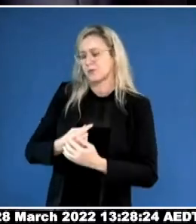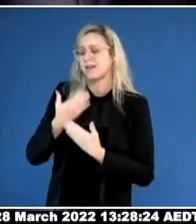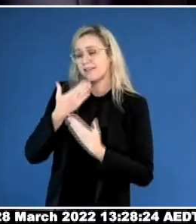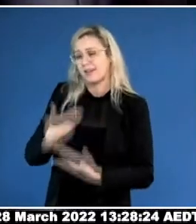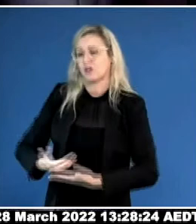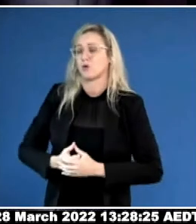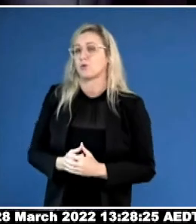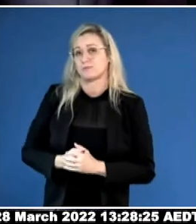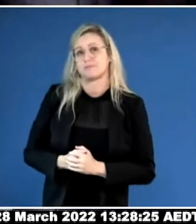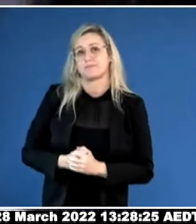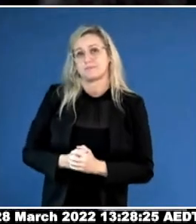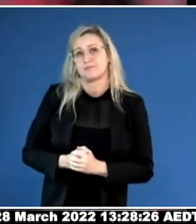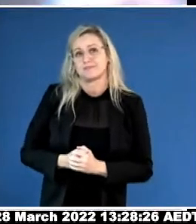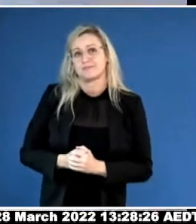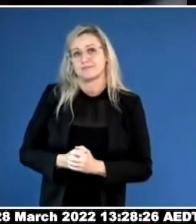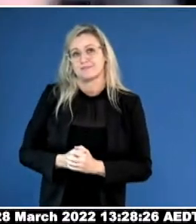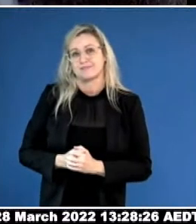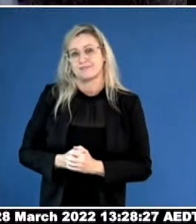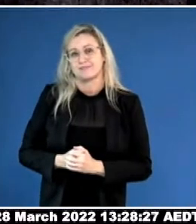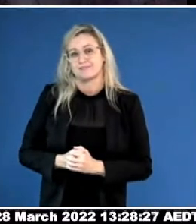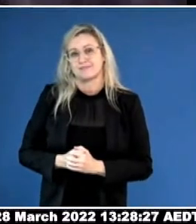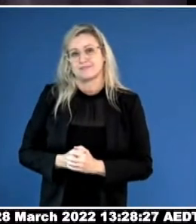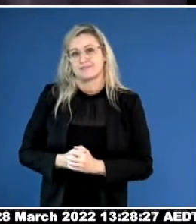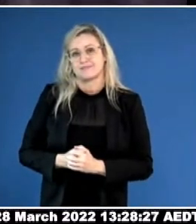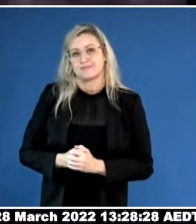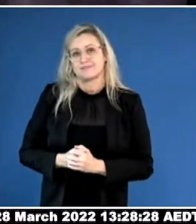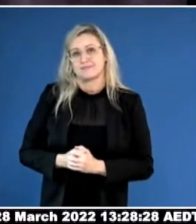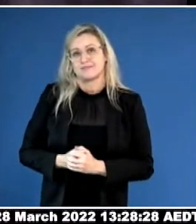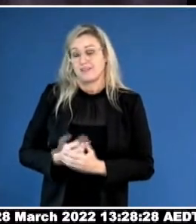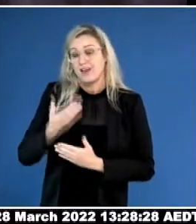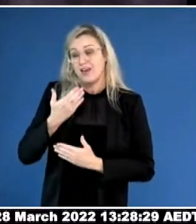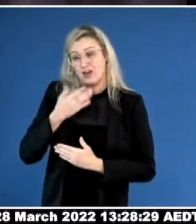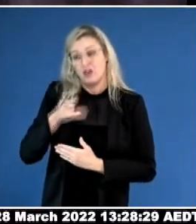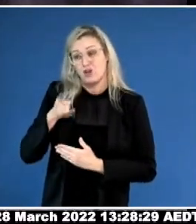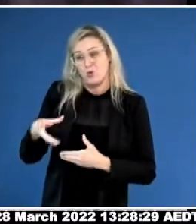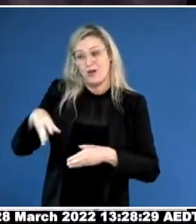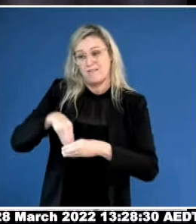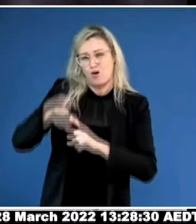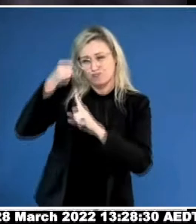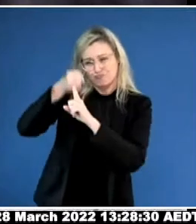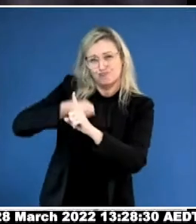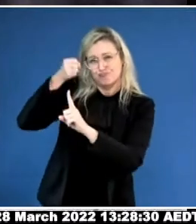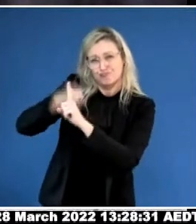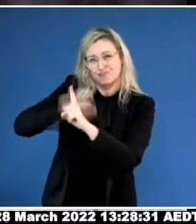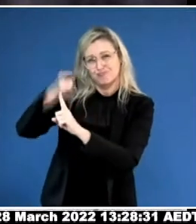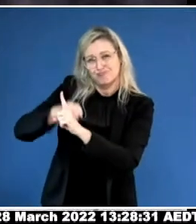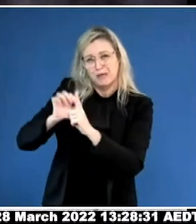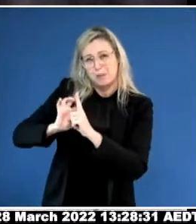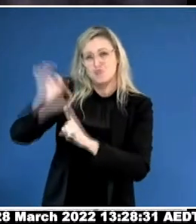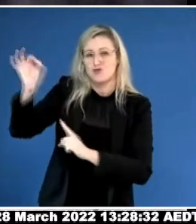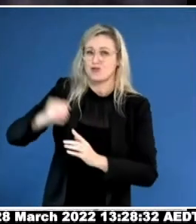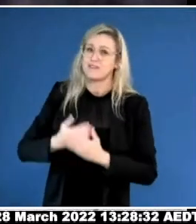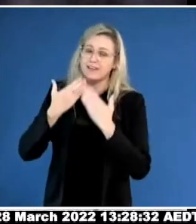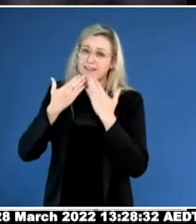the movement of people today who are really activating change. As you talked about being someone